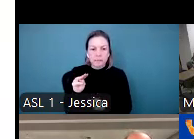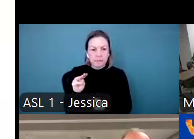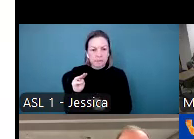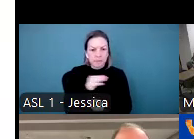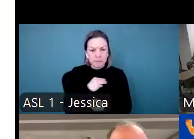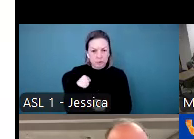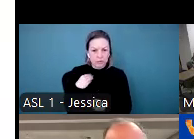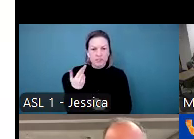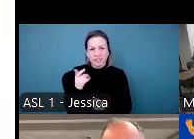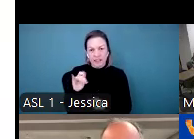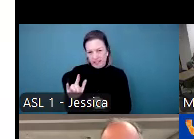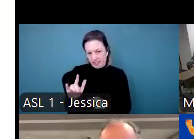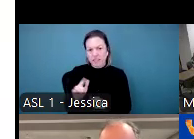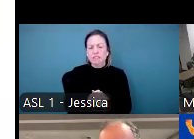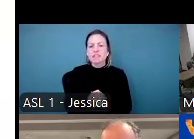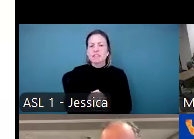name.